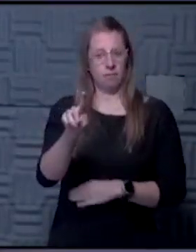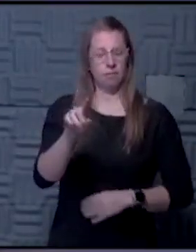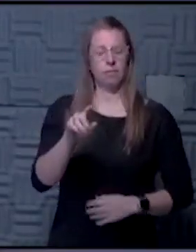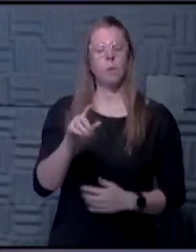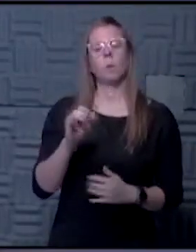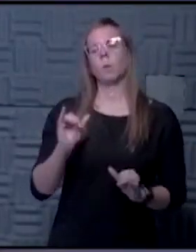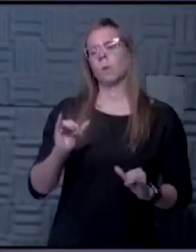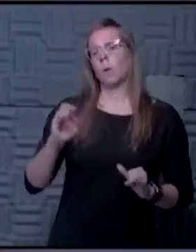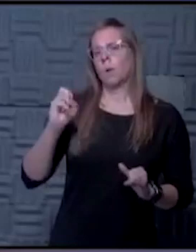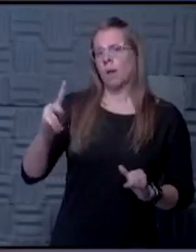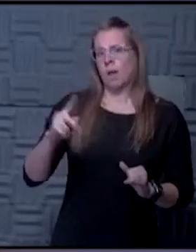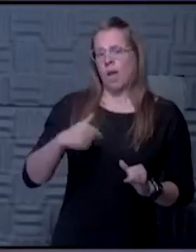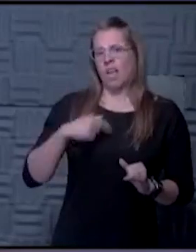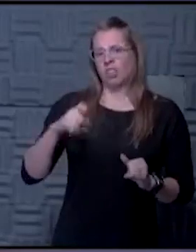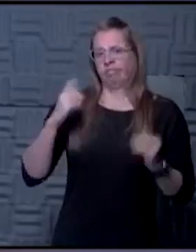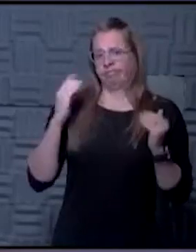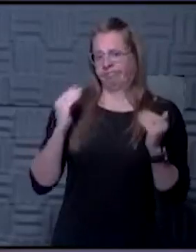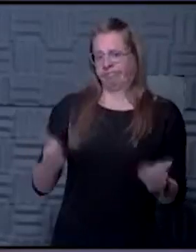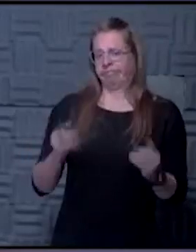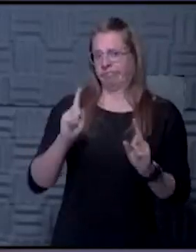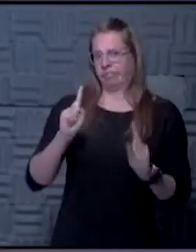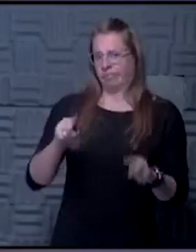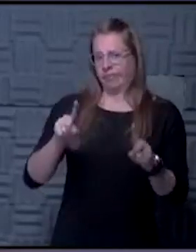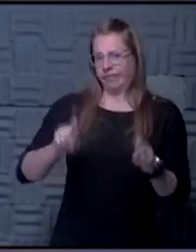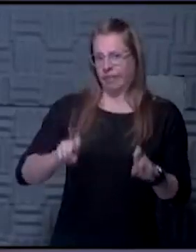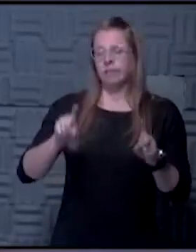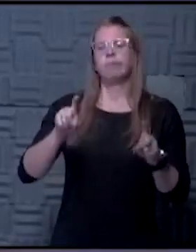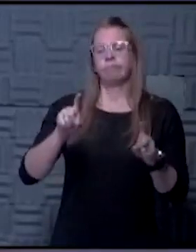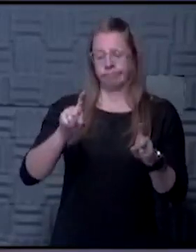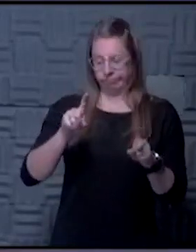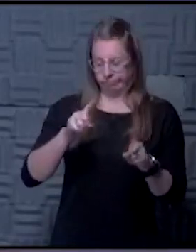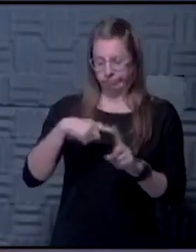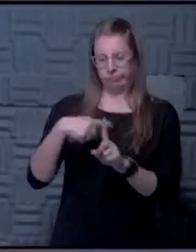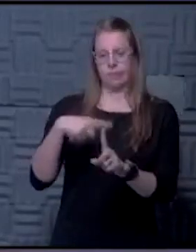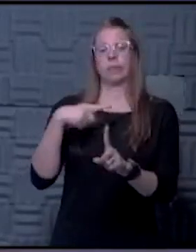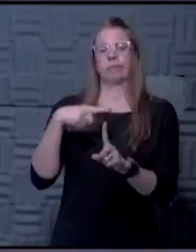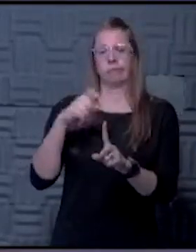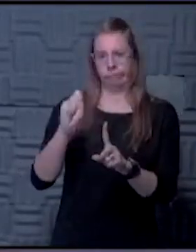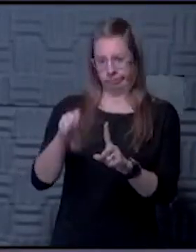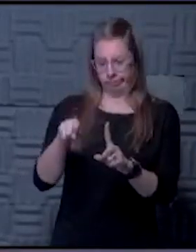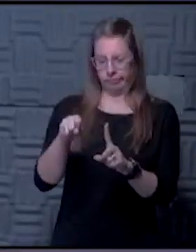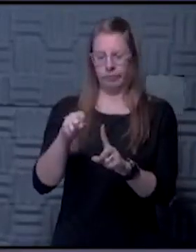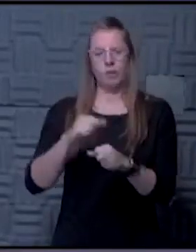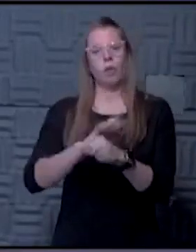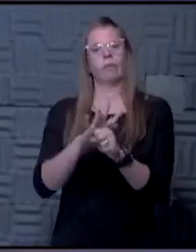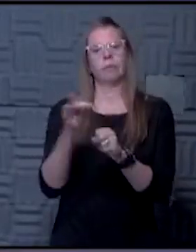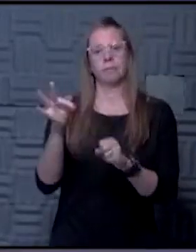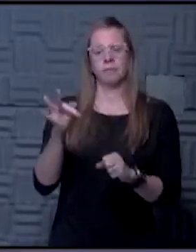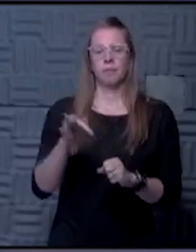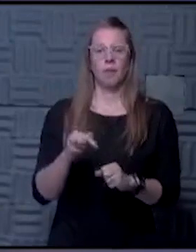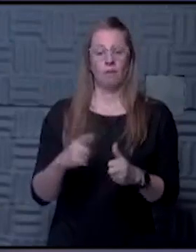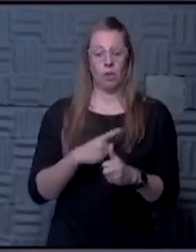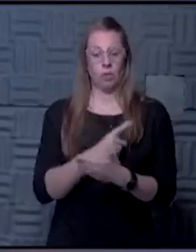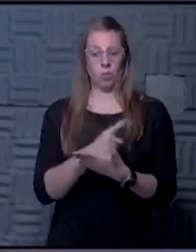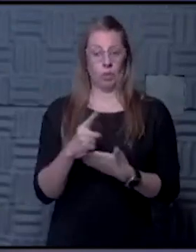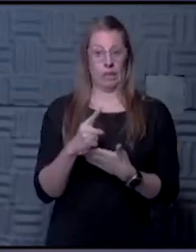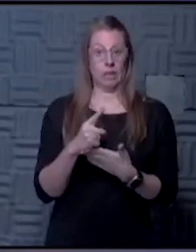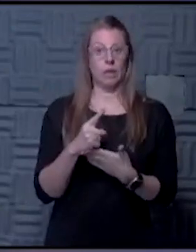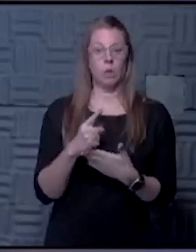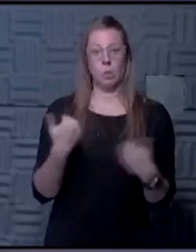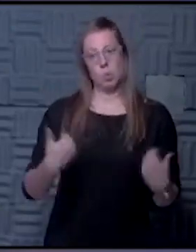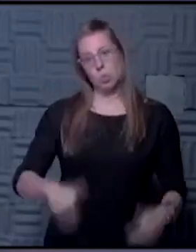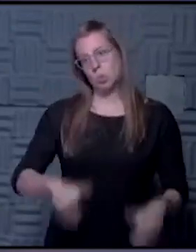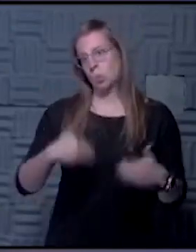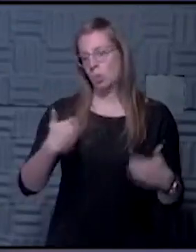thought, okay, probably should go get tested. Fever. Sure enough, came back positive. And then for the first week, it was pretty